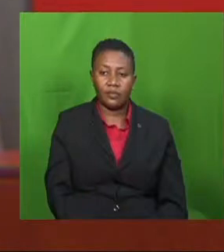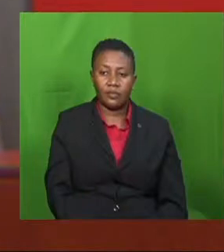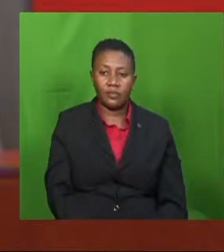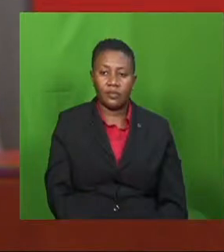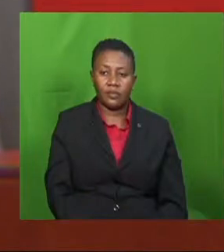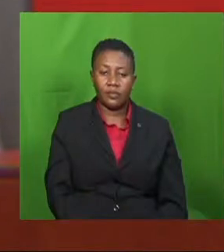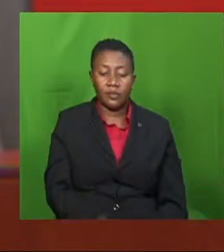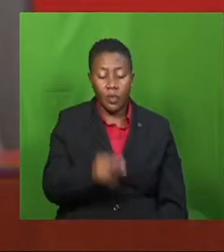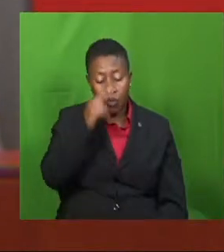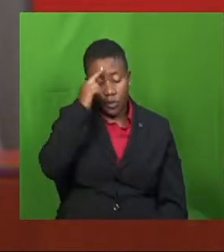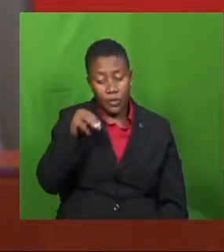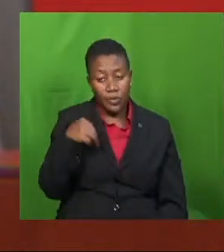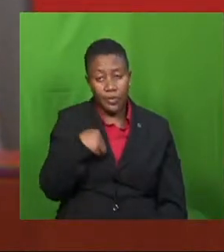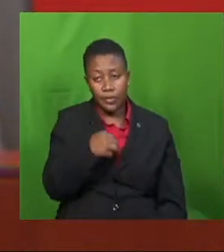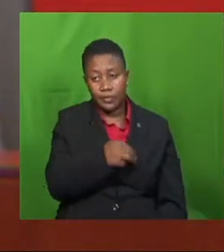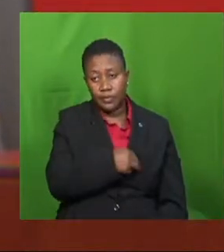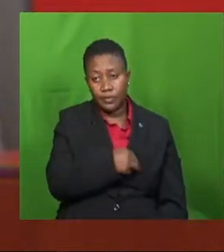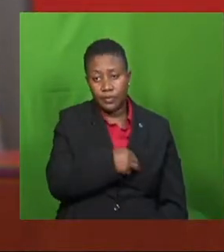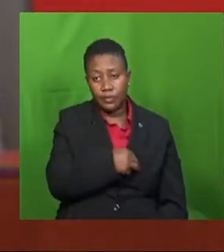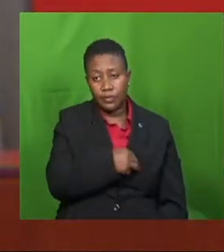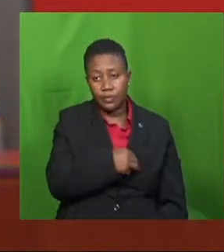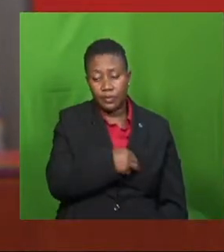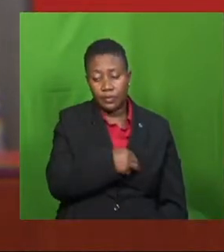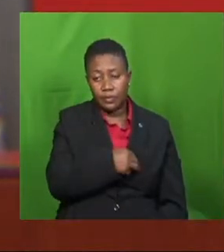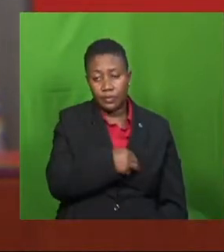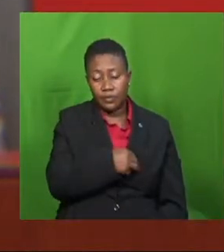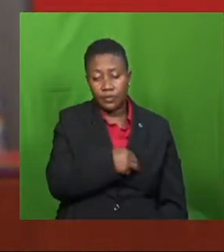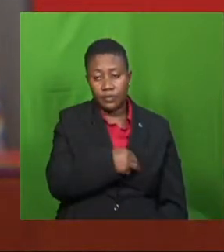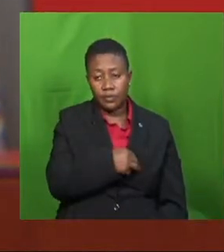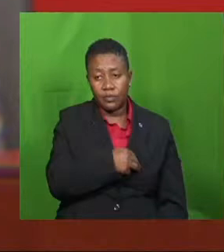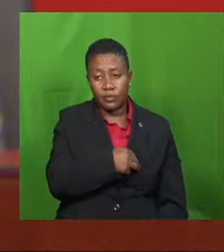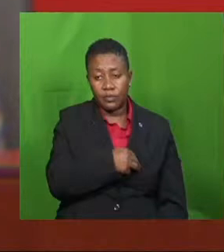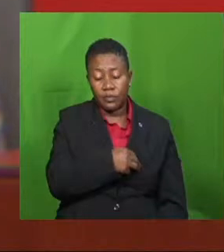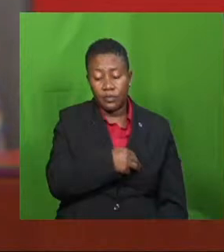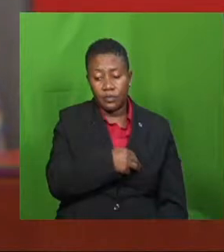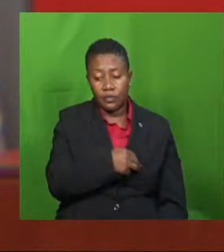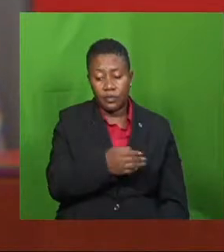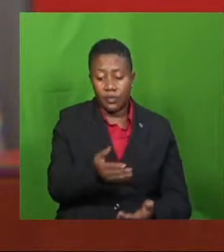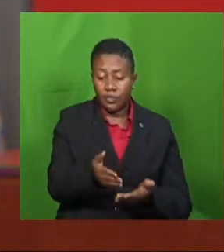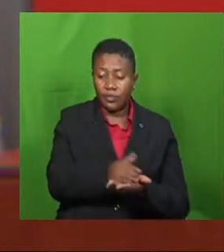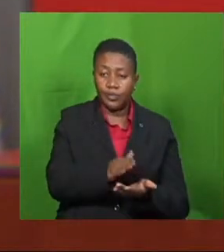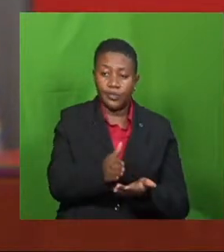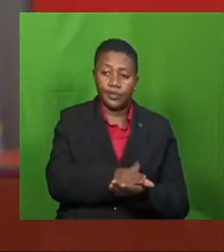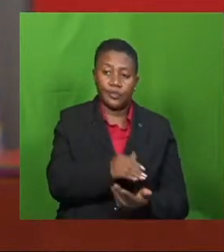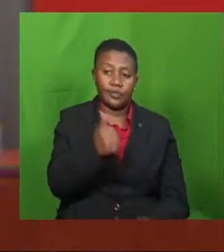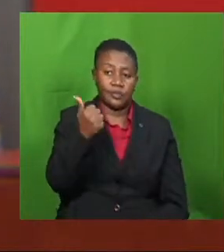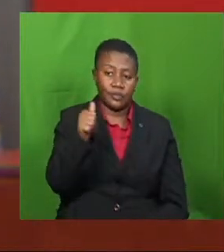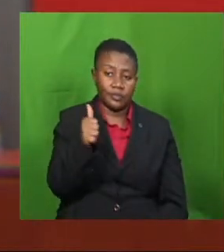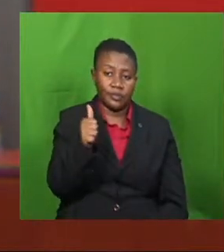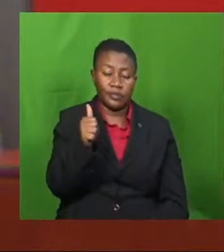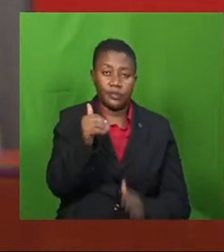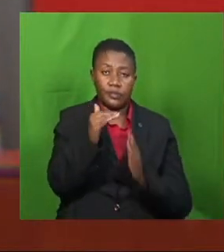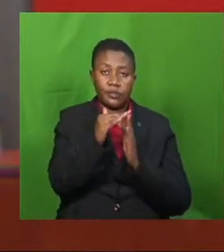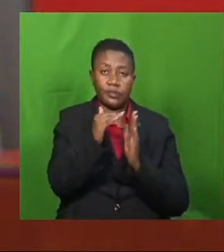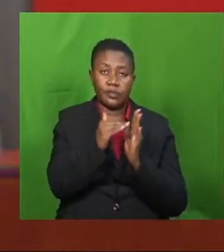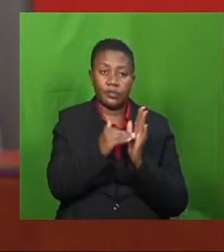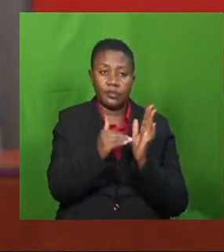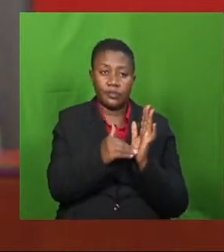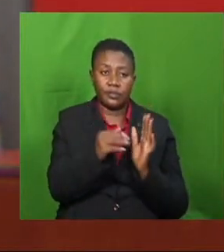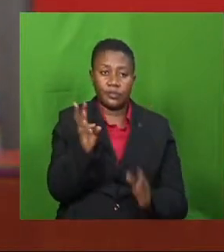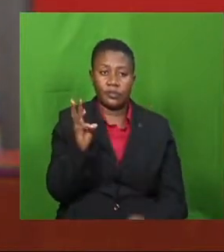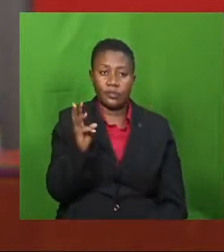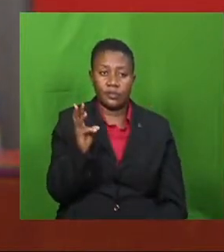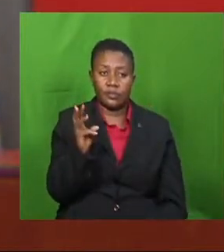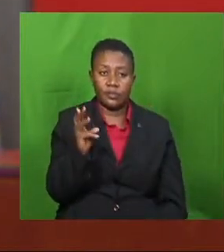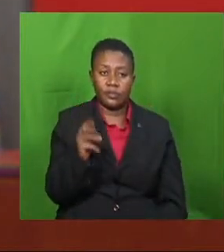Honourable members, may I now invite you to page 10, item 16.